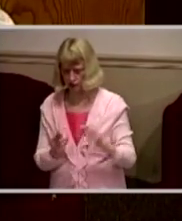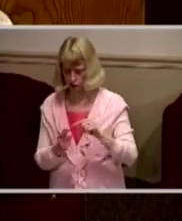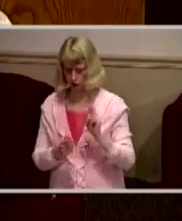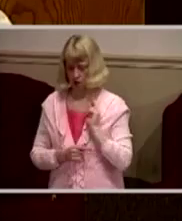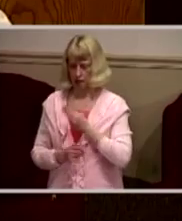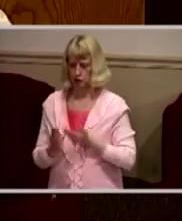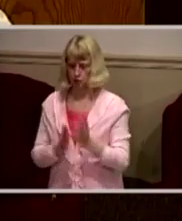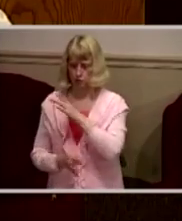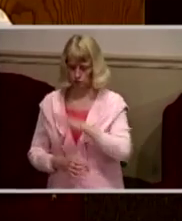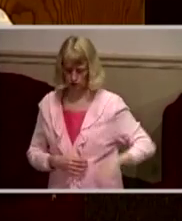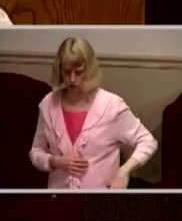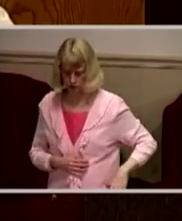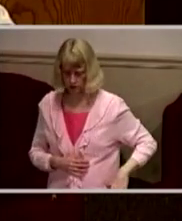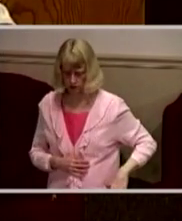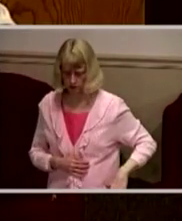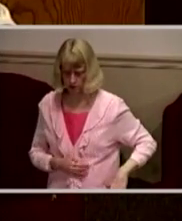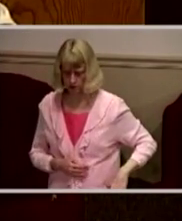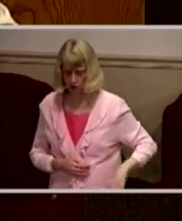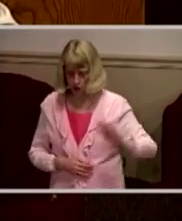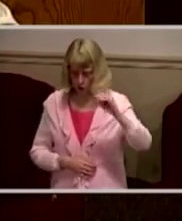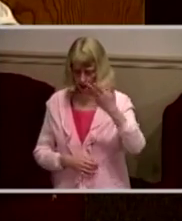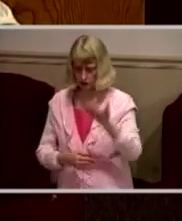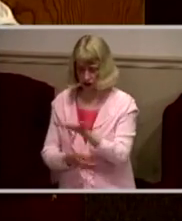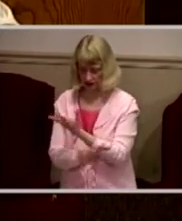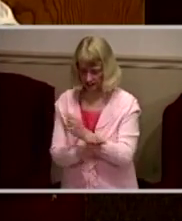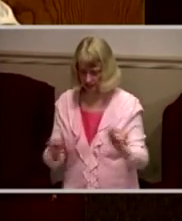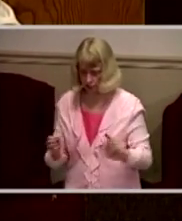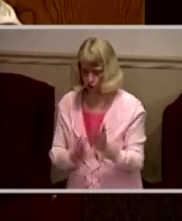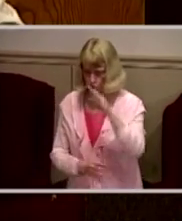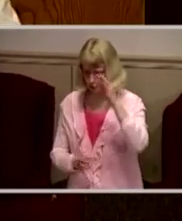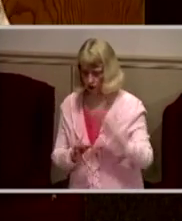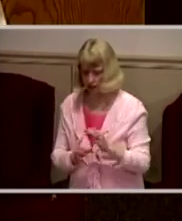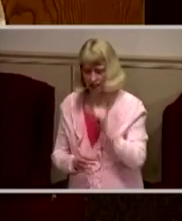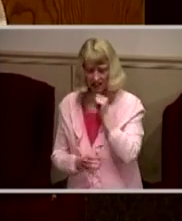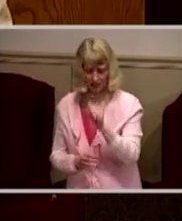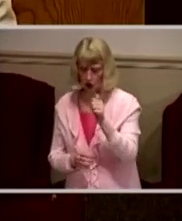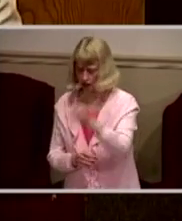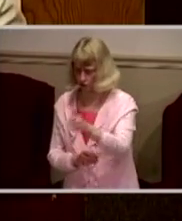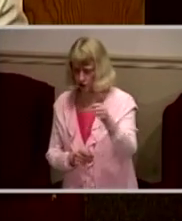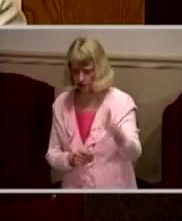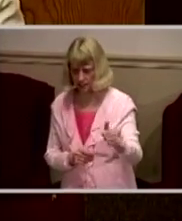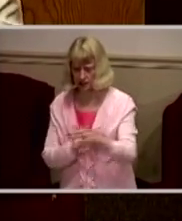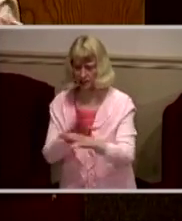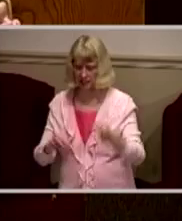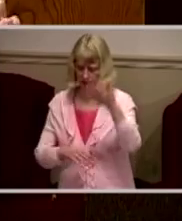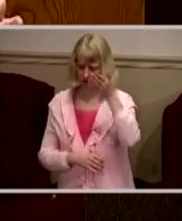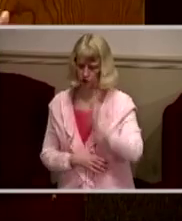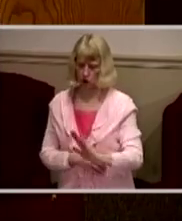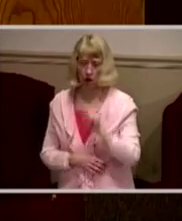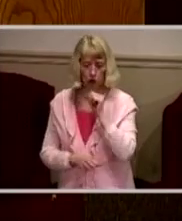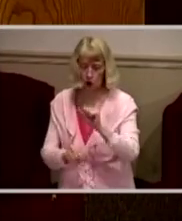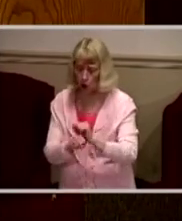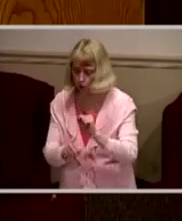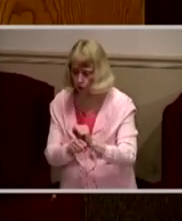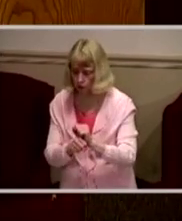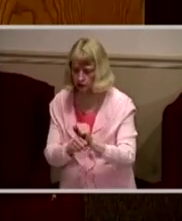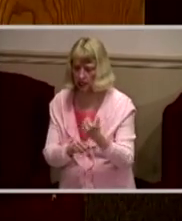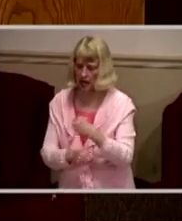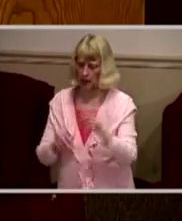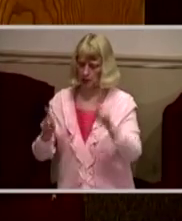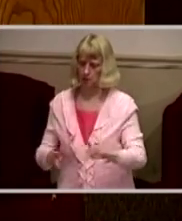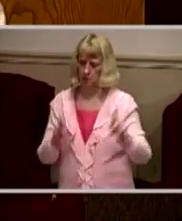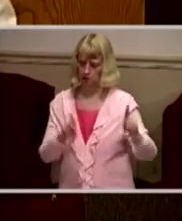toward us through Christ Jesus. For by grace are ye saved through faith, and that not of yourselves. It is the gift of God, not of